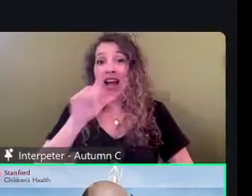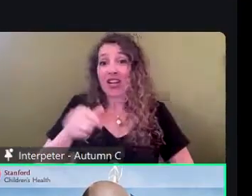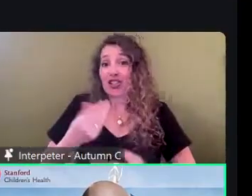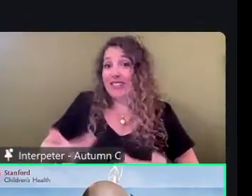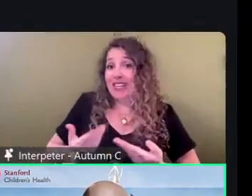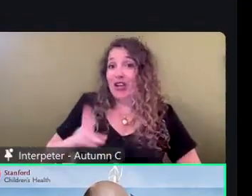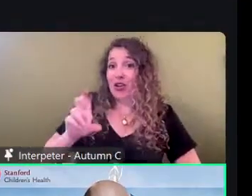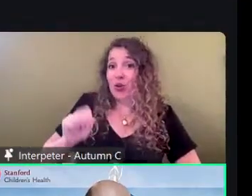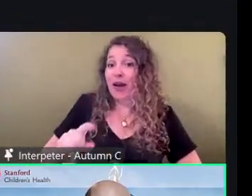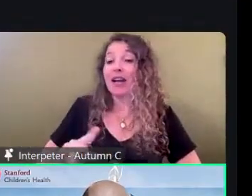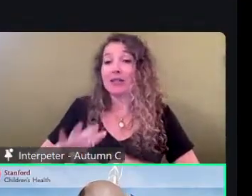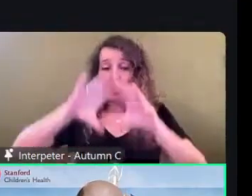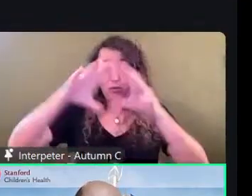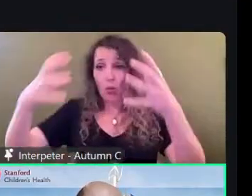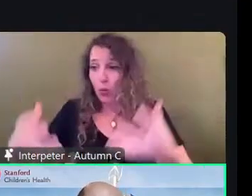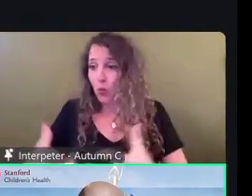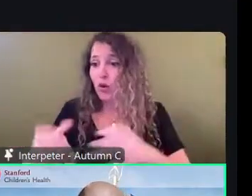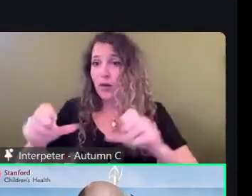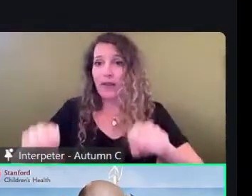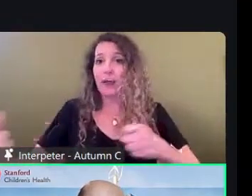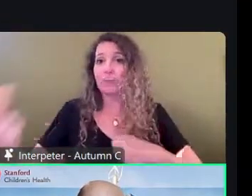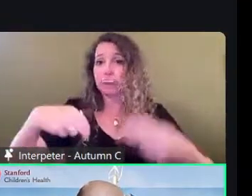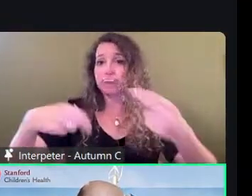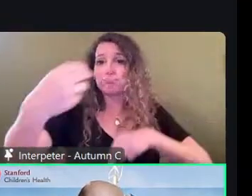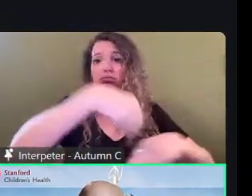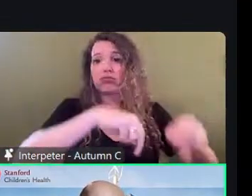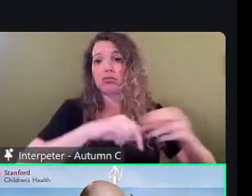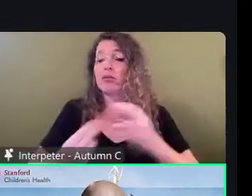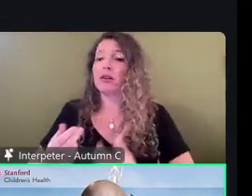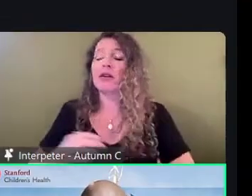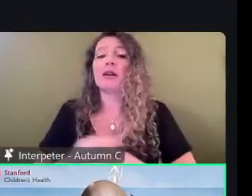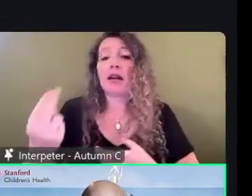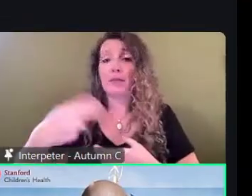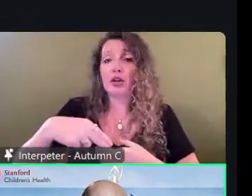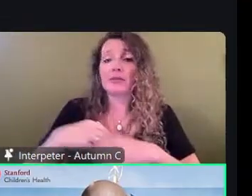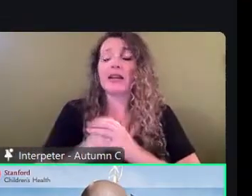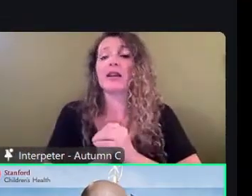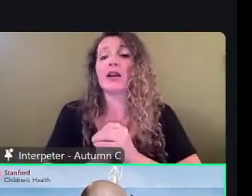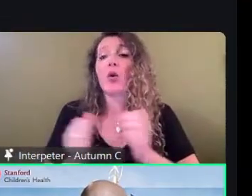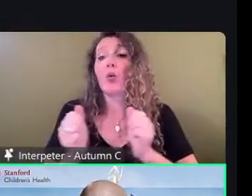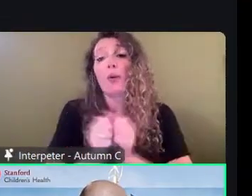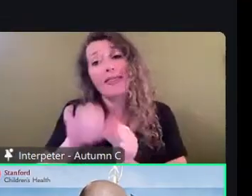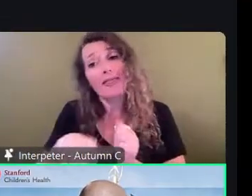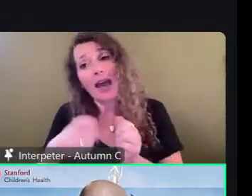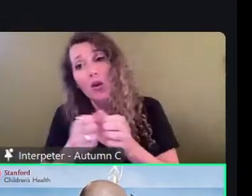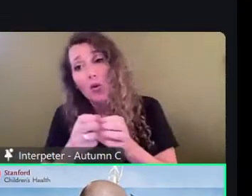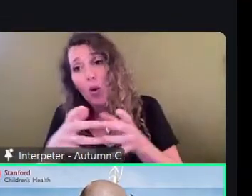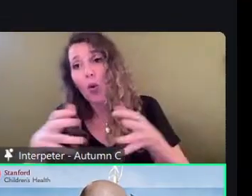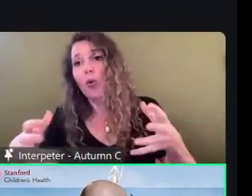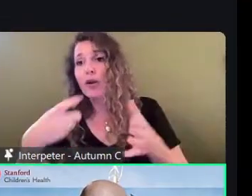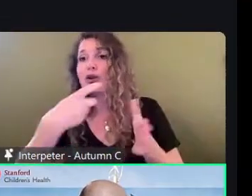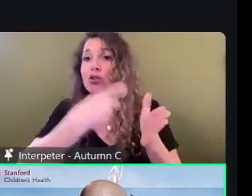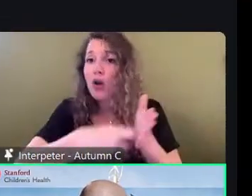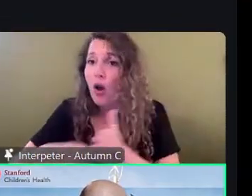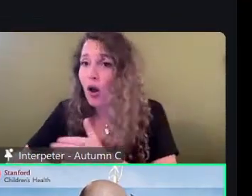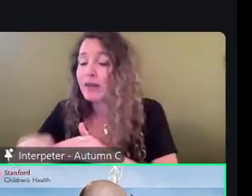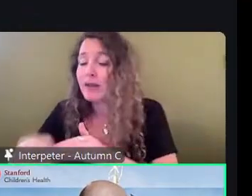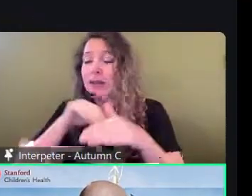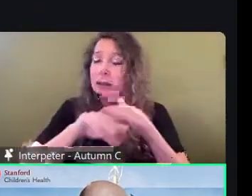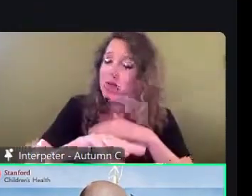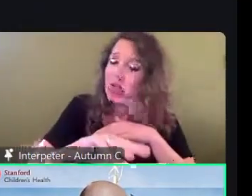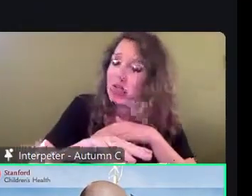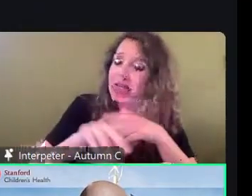but all over the world to participate. But with that growth, there's also some costs that kind of come with that as well. The